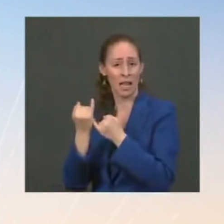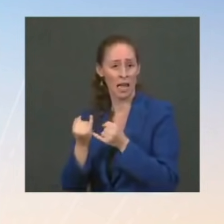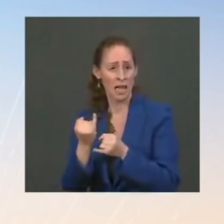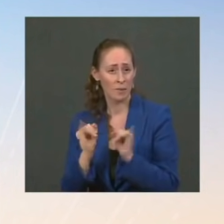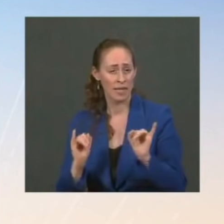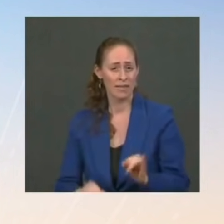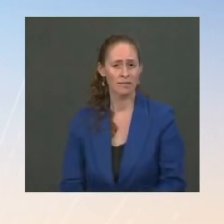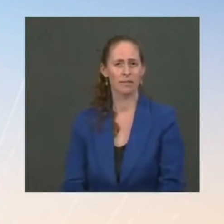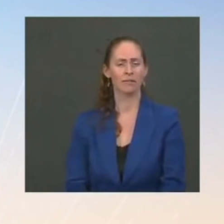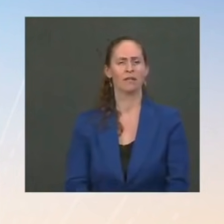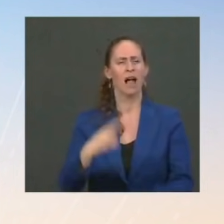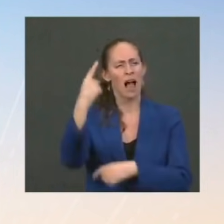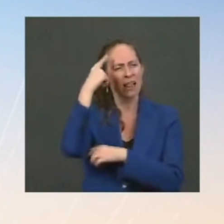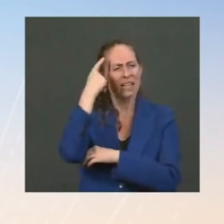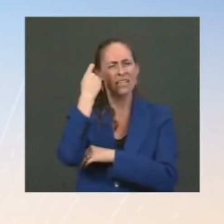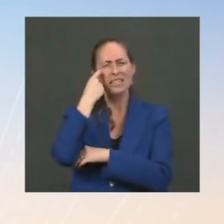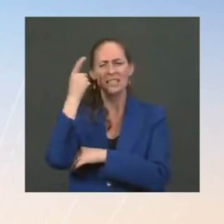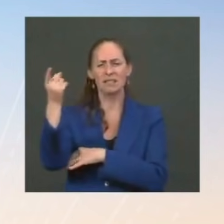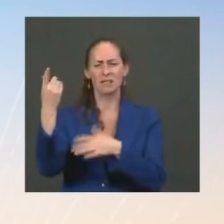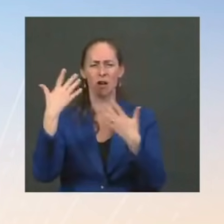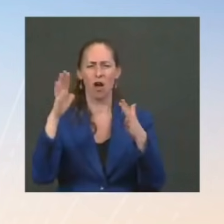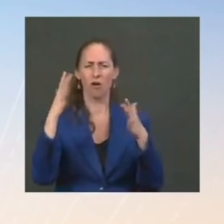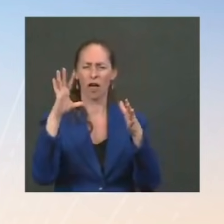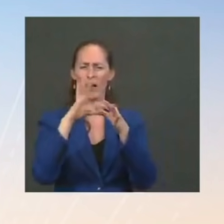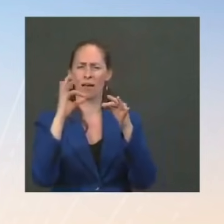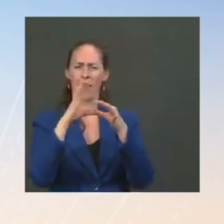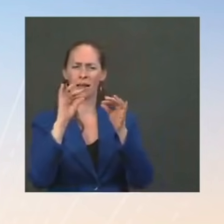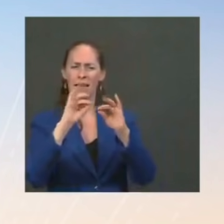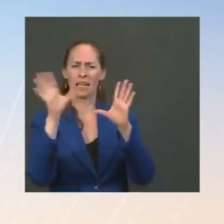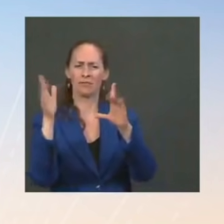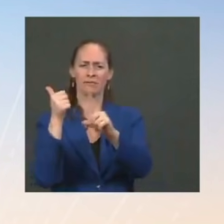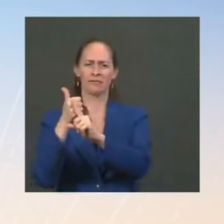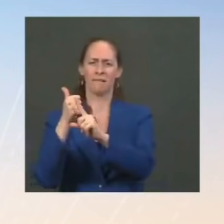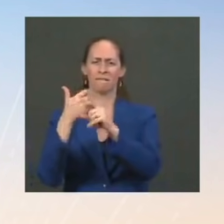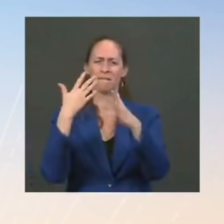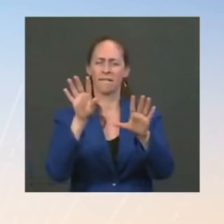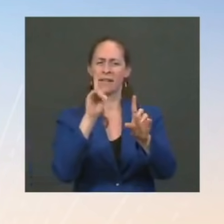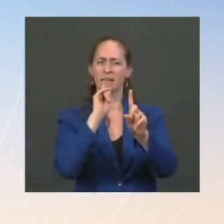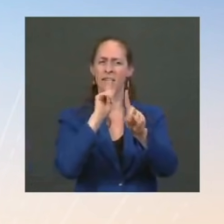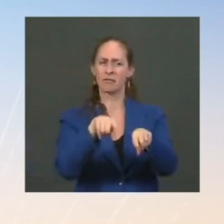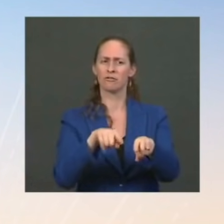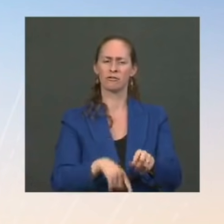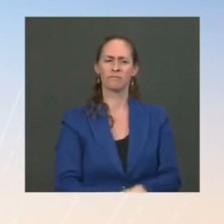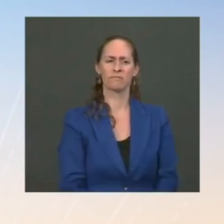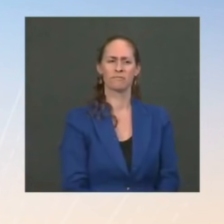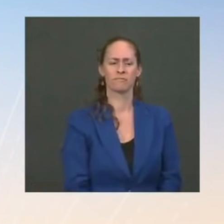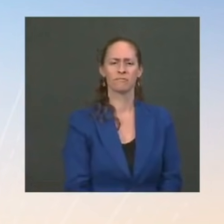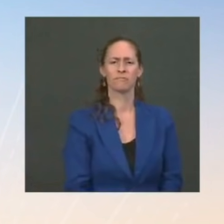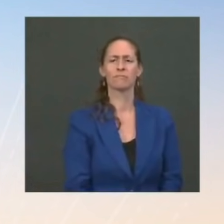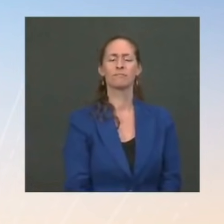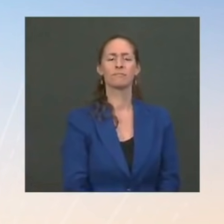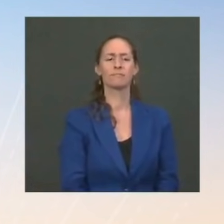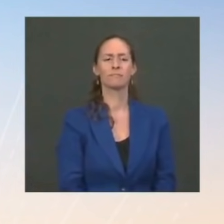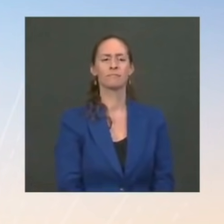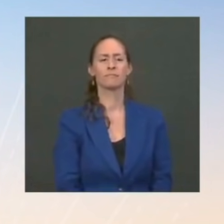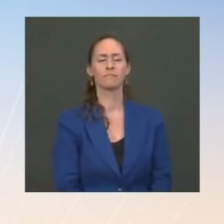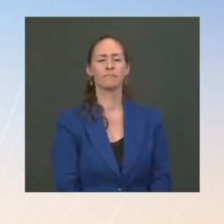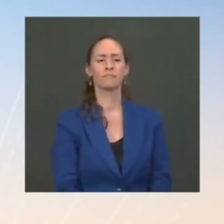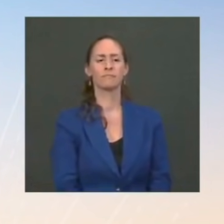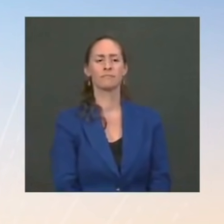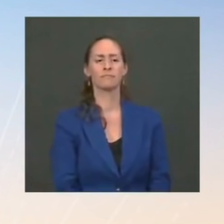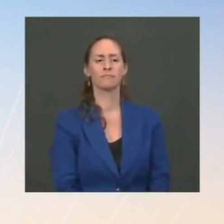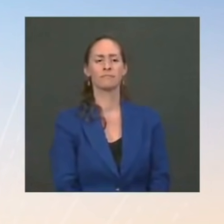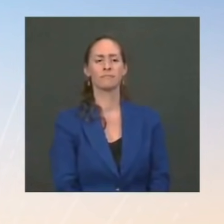this pretty clearly recently, as humanly possible. He was very clear about when he was asked